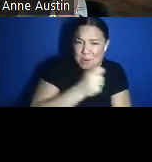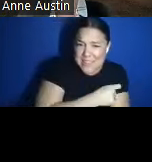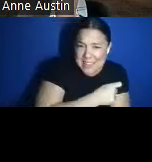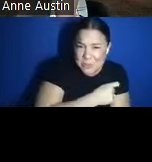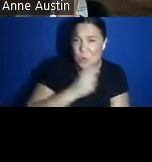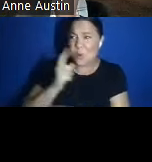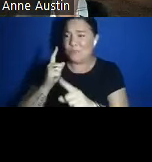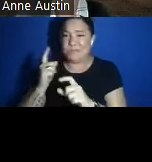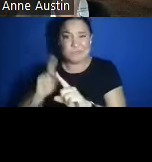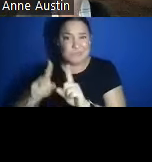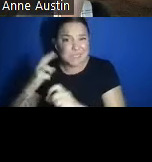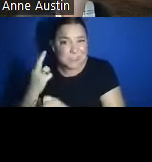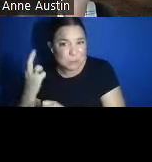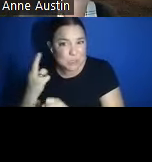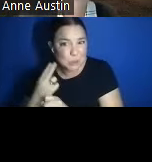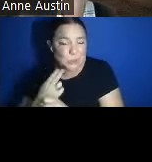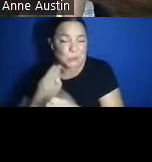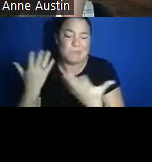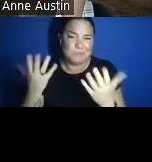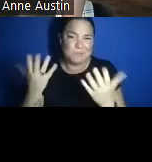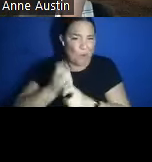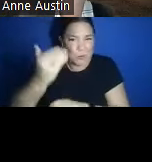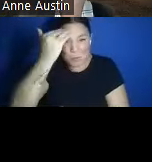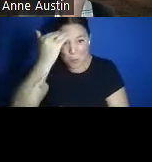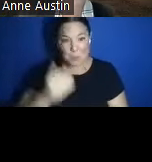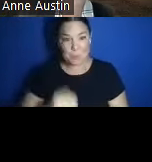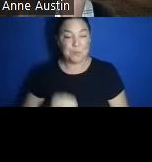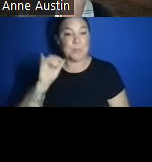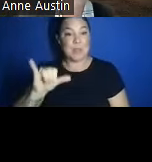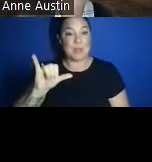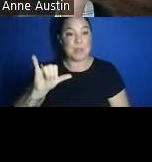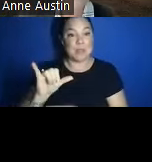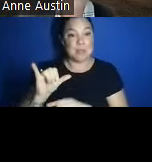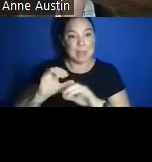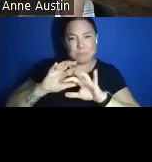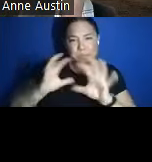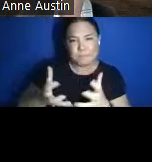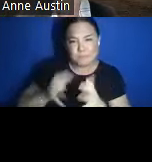purposes. This bundle of copper needles from Kafr Hasan Dawood